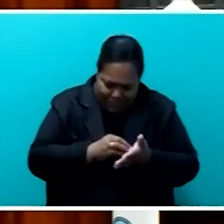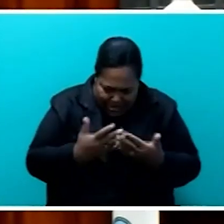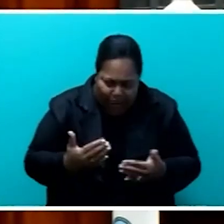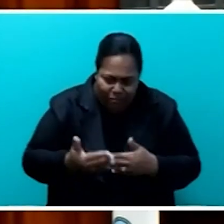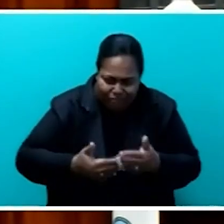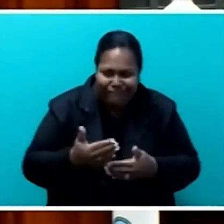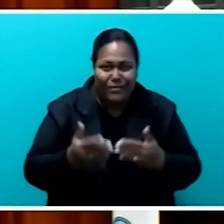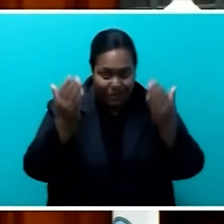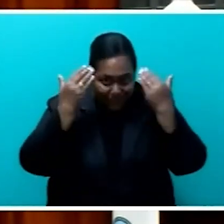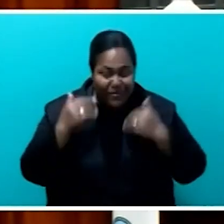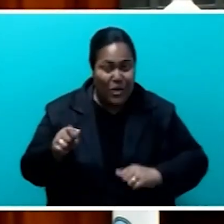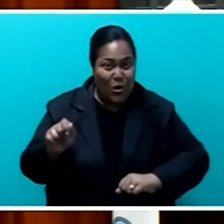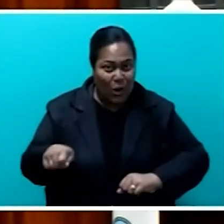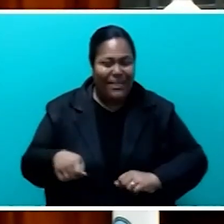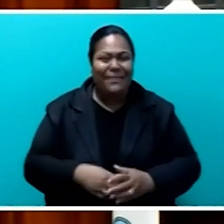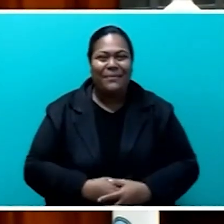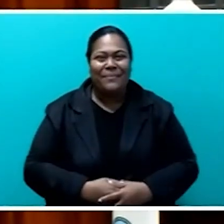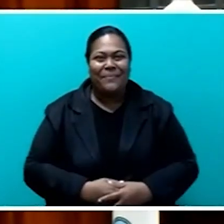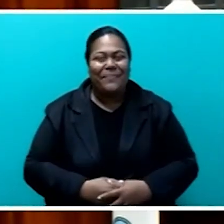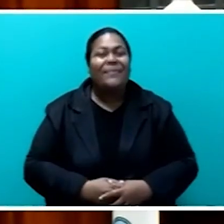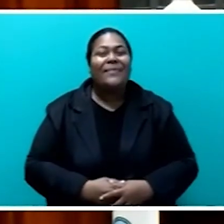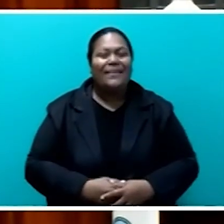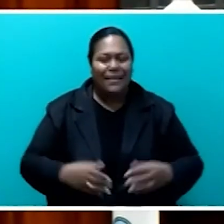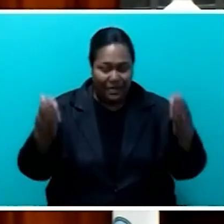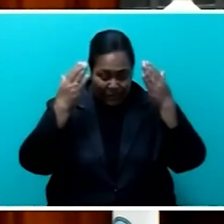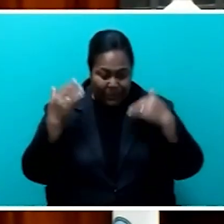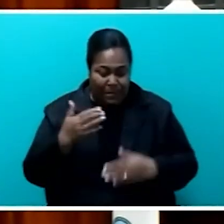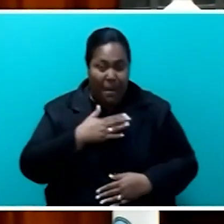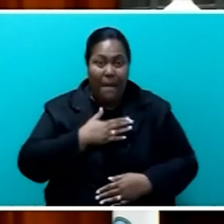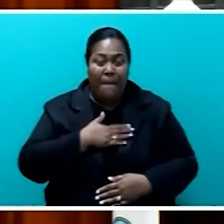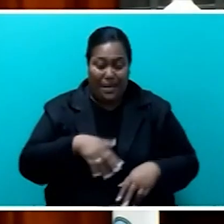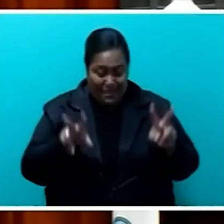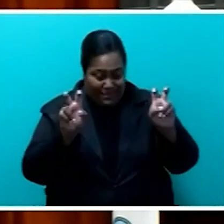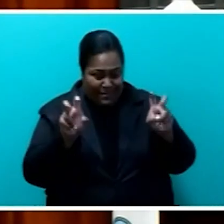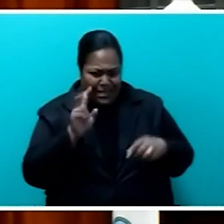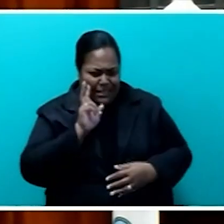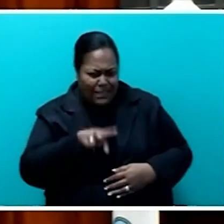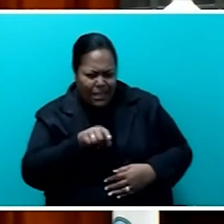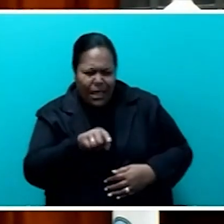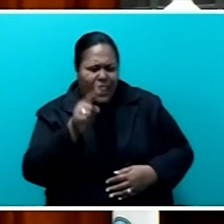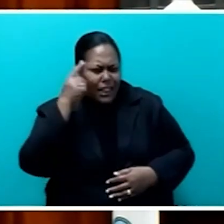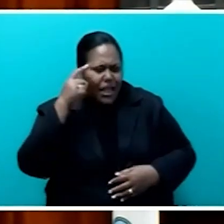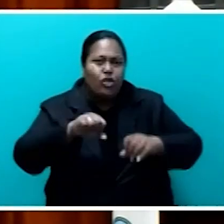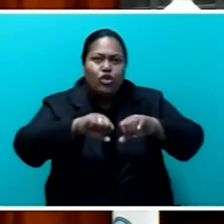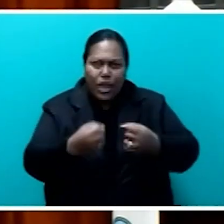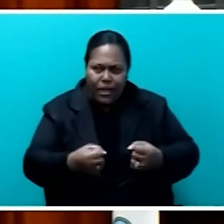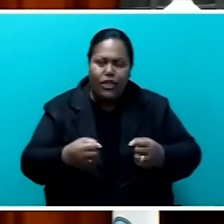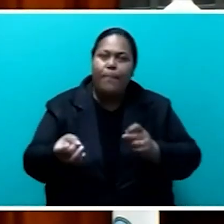holders. Mr. Speaker, sir, in my view, this clause breaks the important democratic